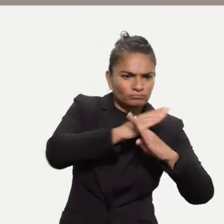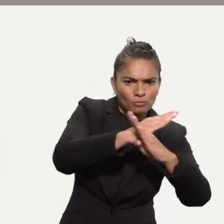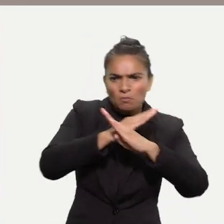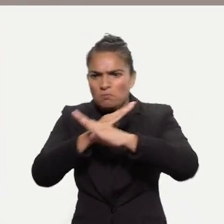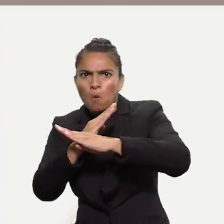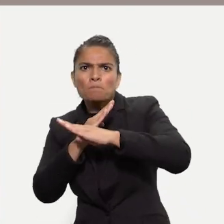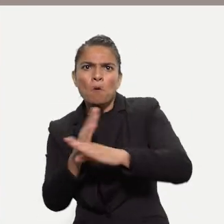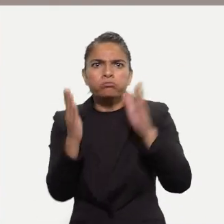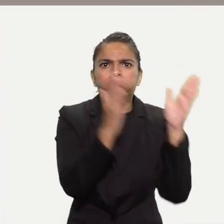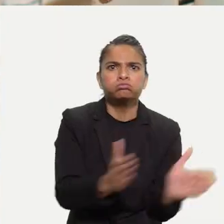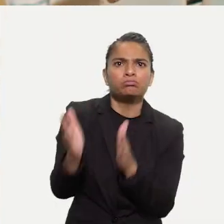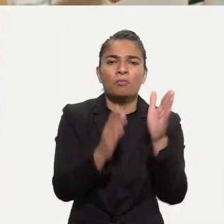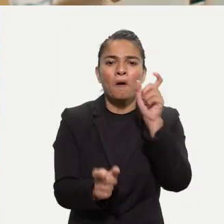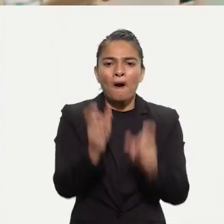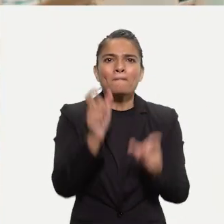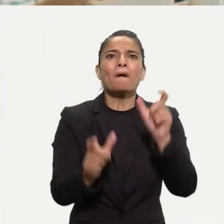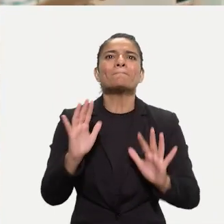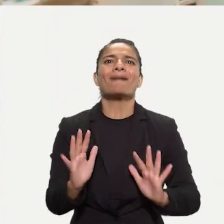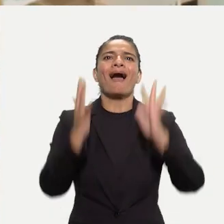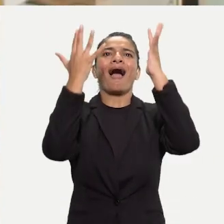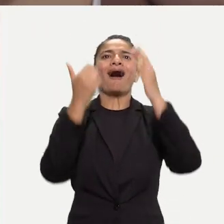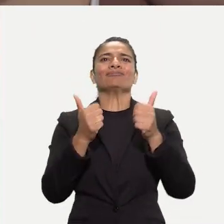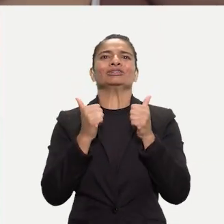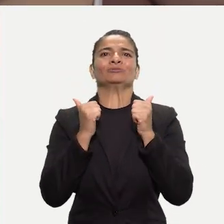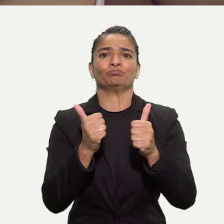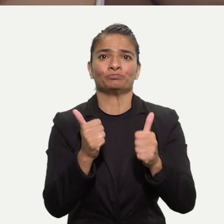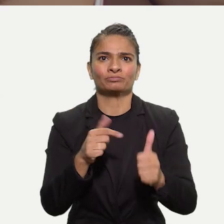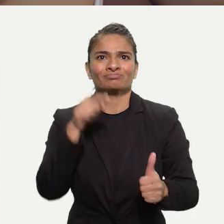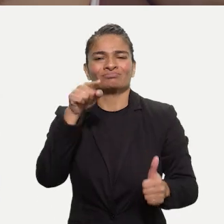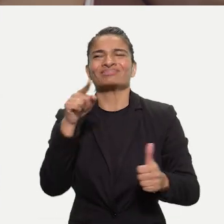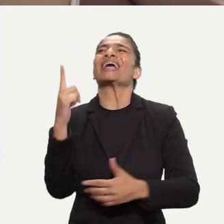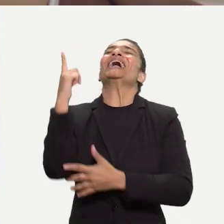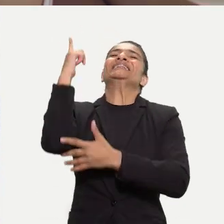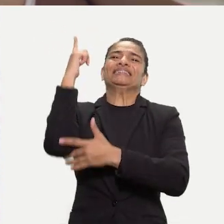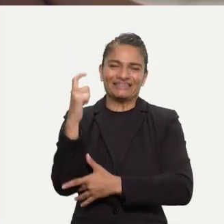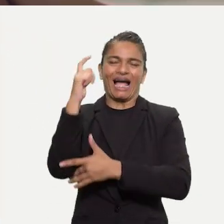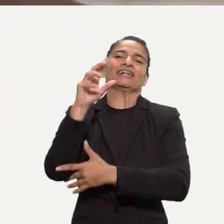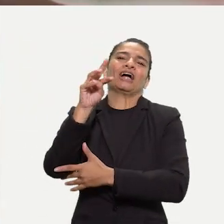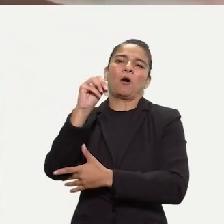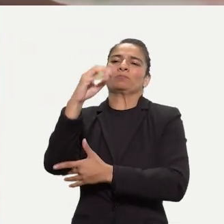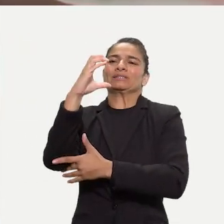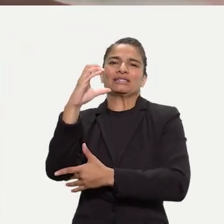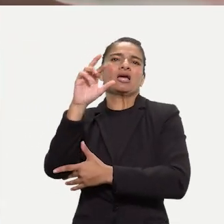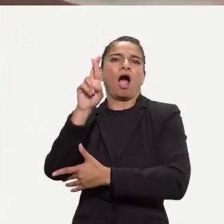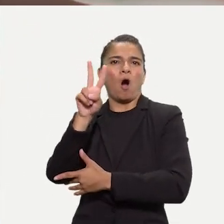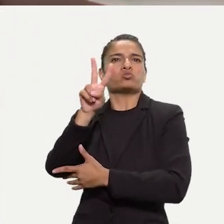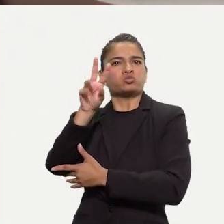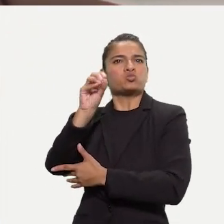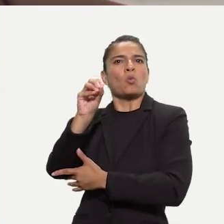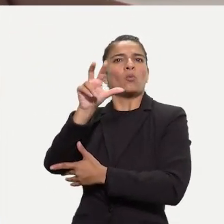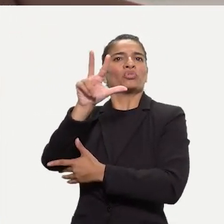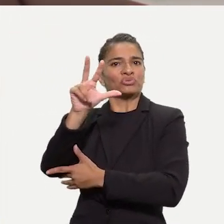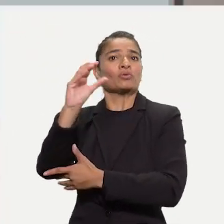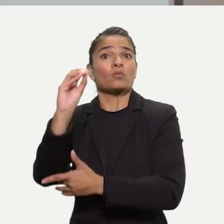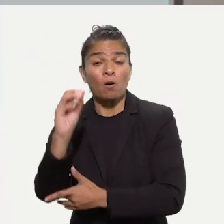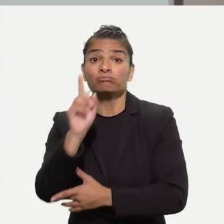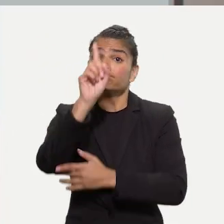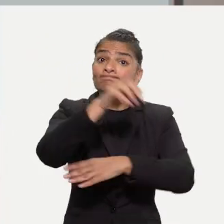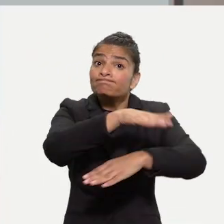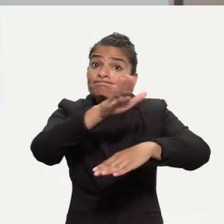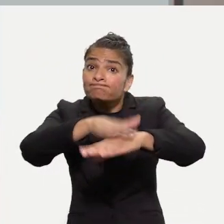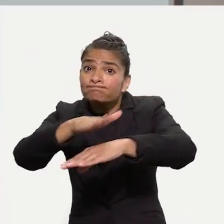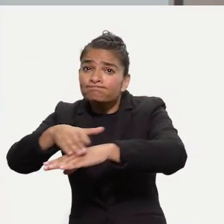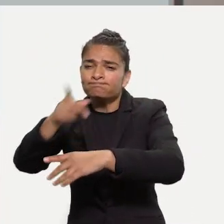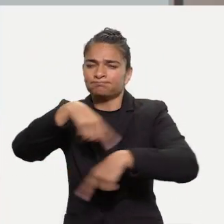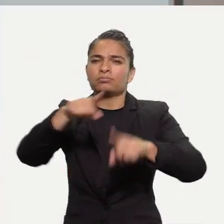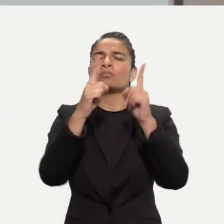a response angle only, and now take a preventative, anticipatory approach to disasters. So that is